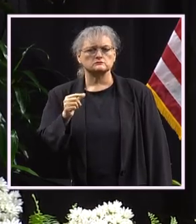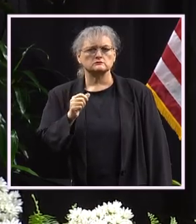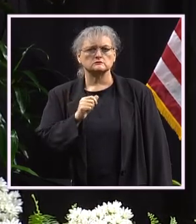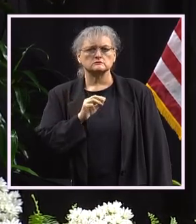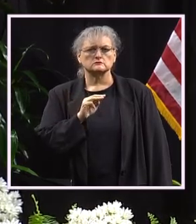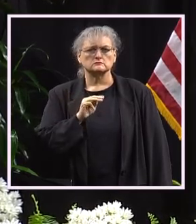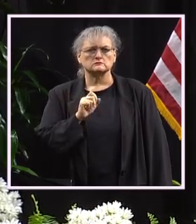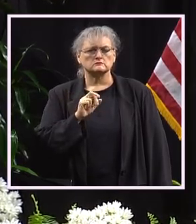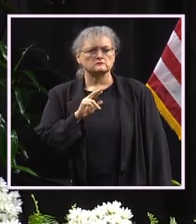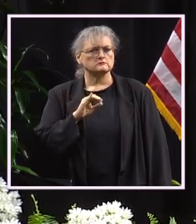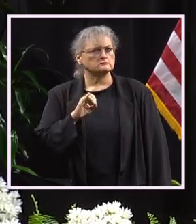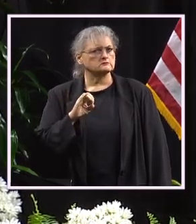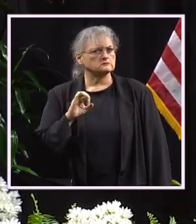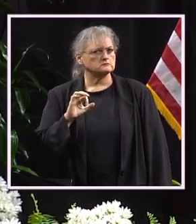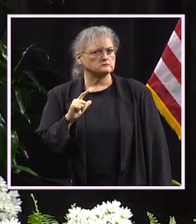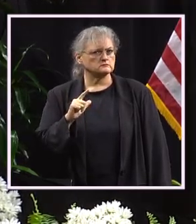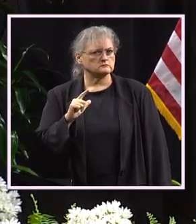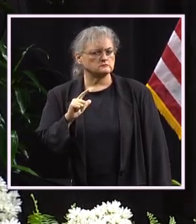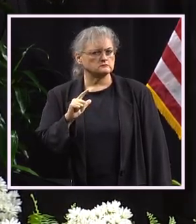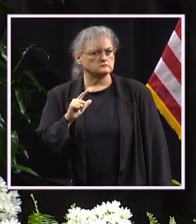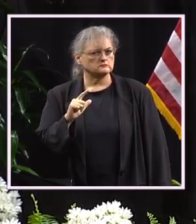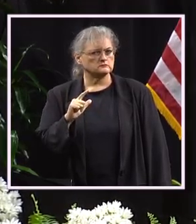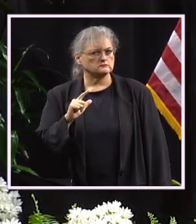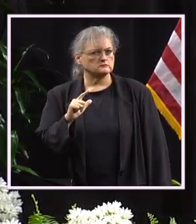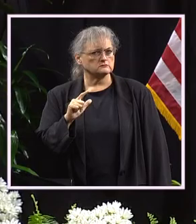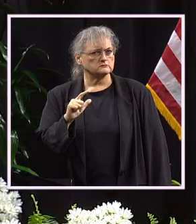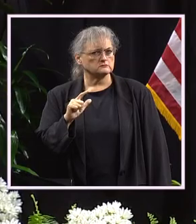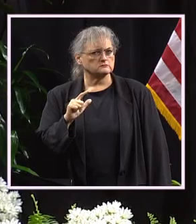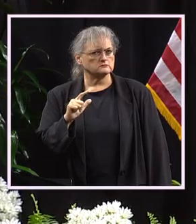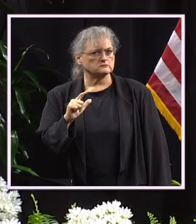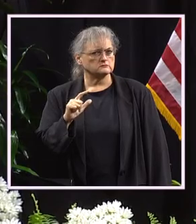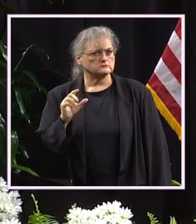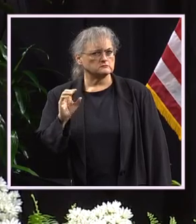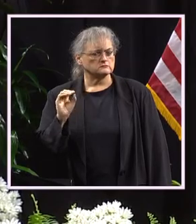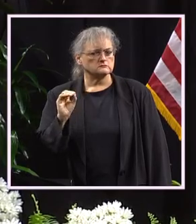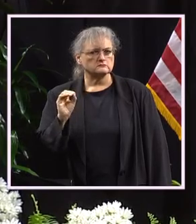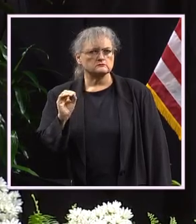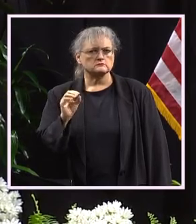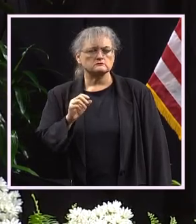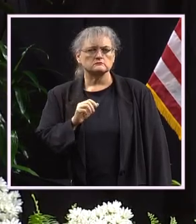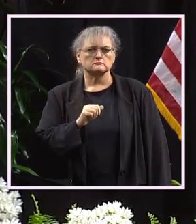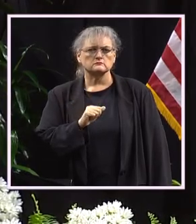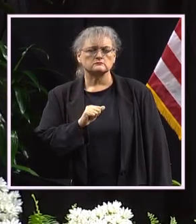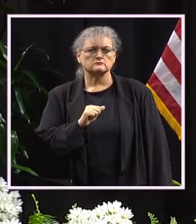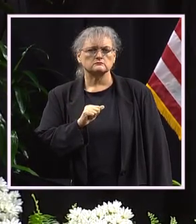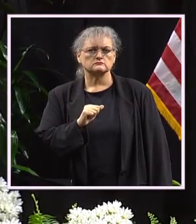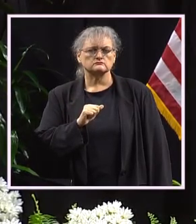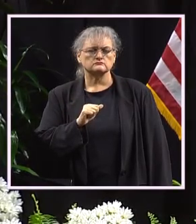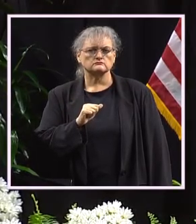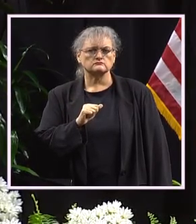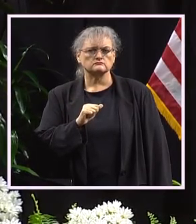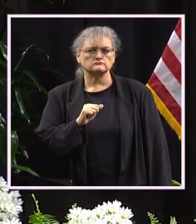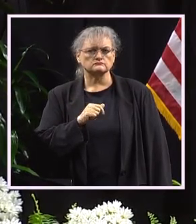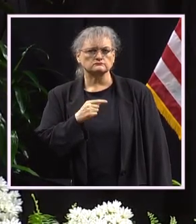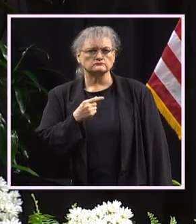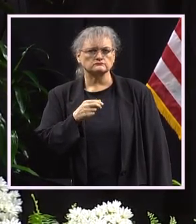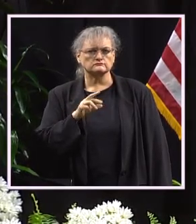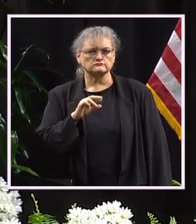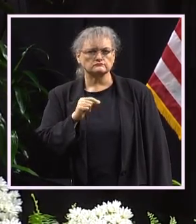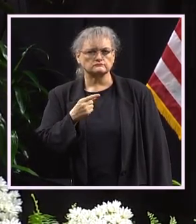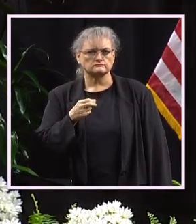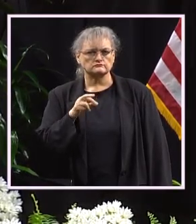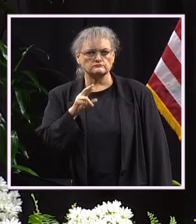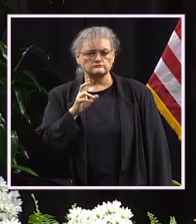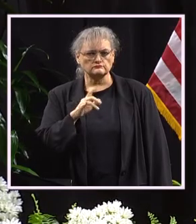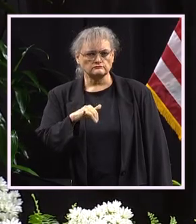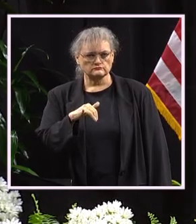Mariel Francine Apura Fobrigas, summa cum laude. Gregory Lawrence Chrysler